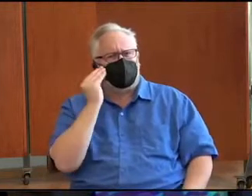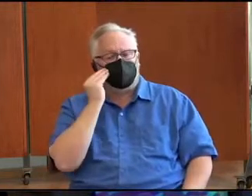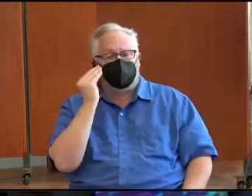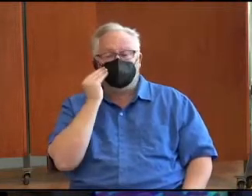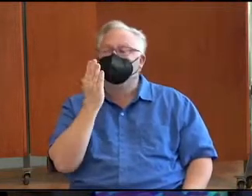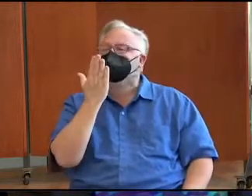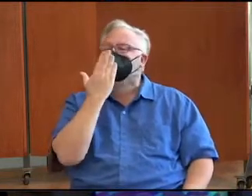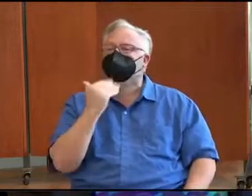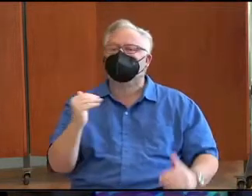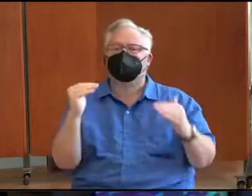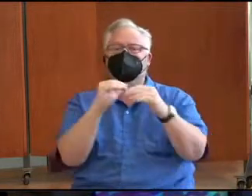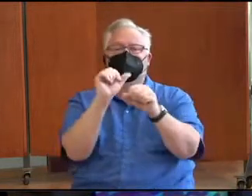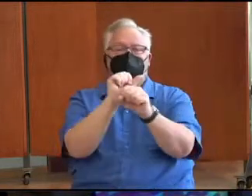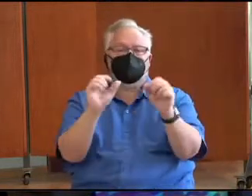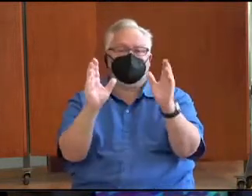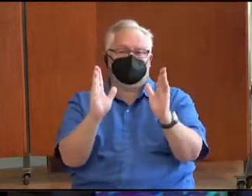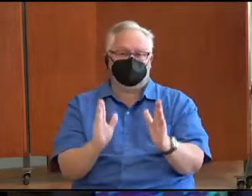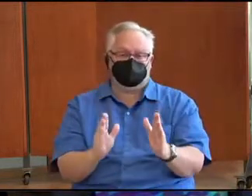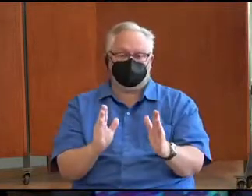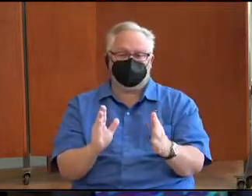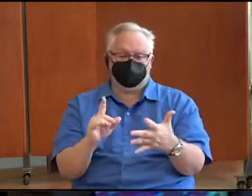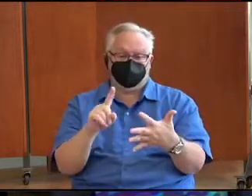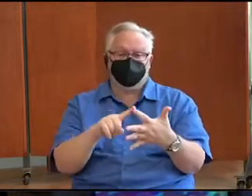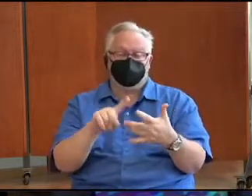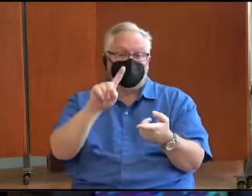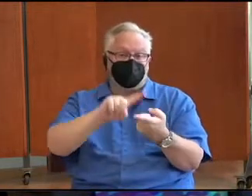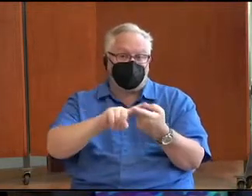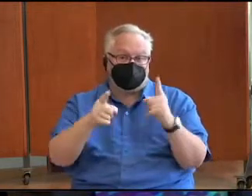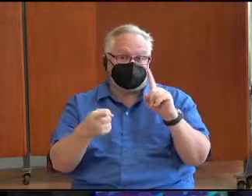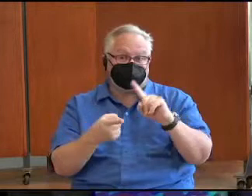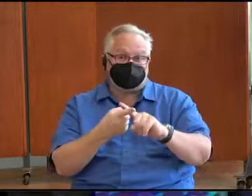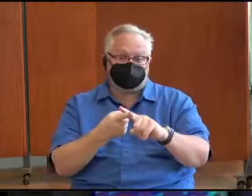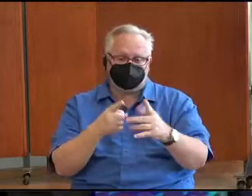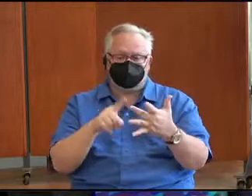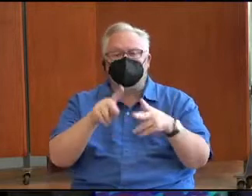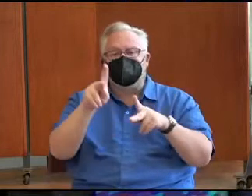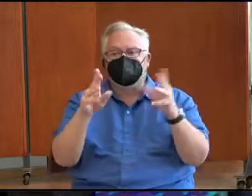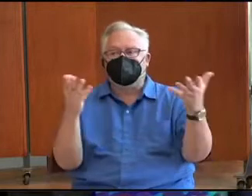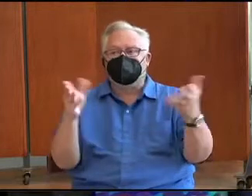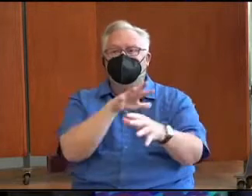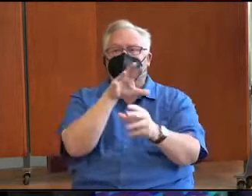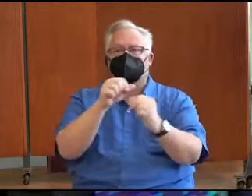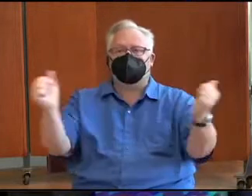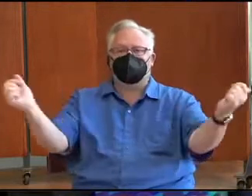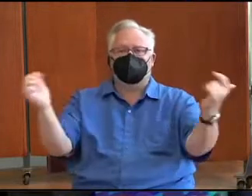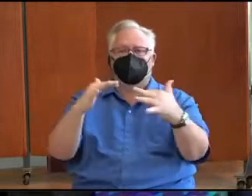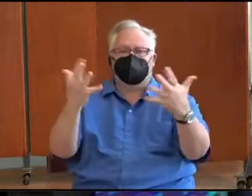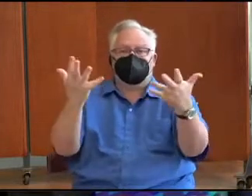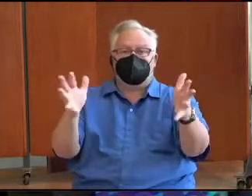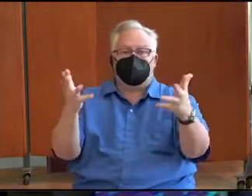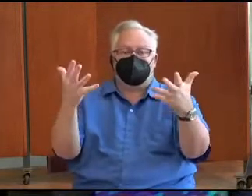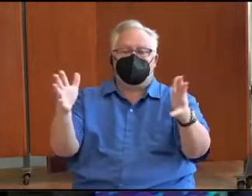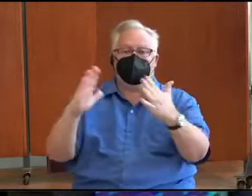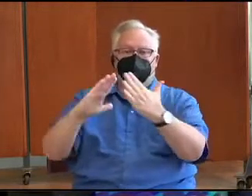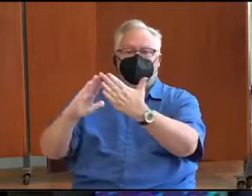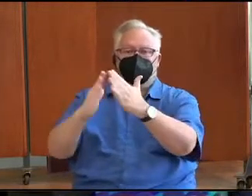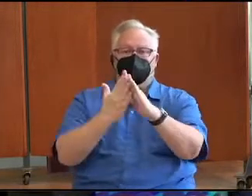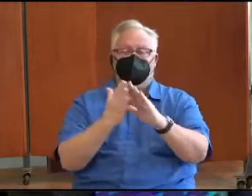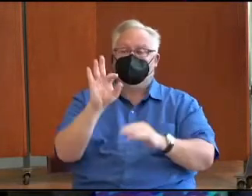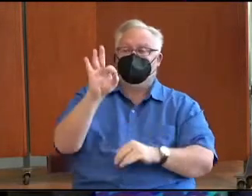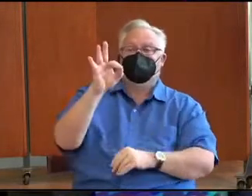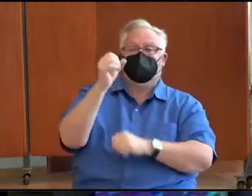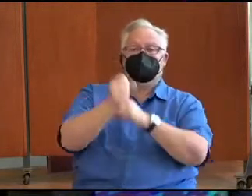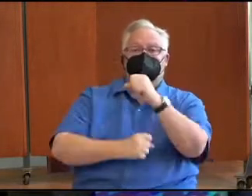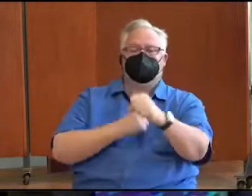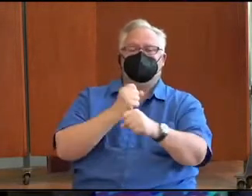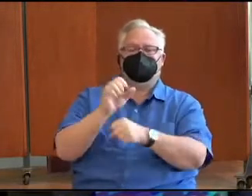colleagues, friends here in the gathered community, when I ministered for 9 years at the